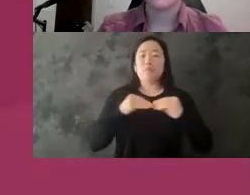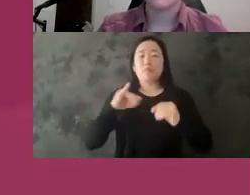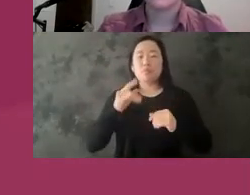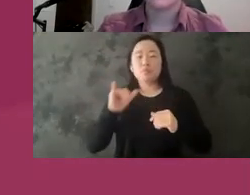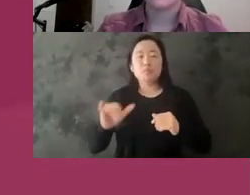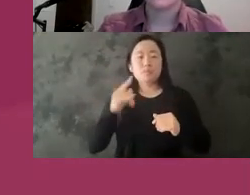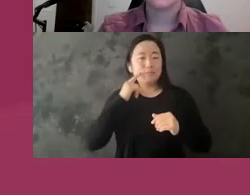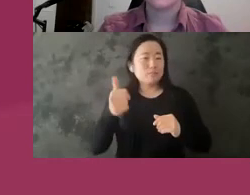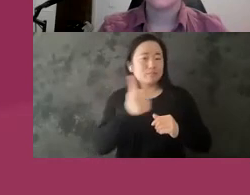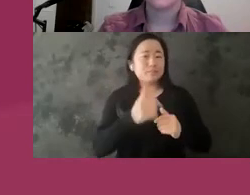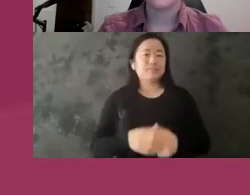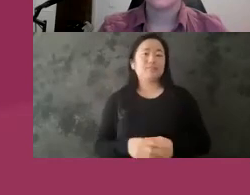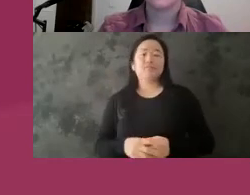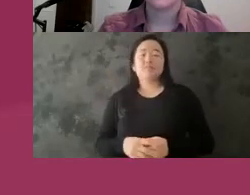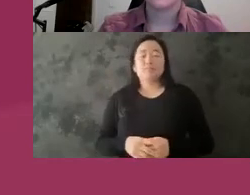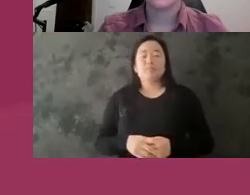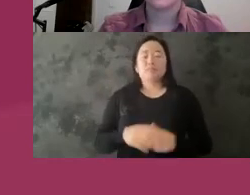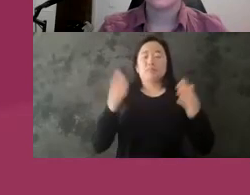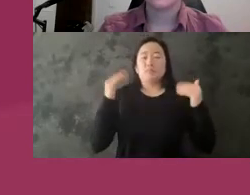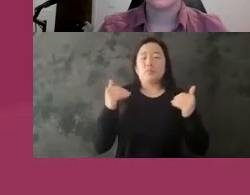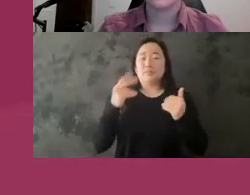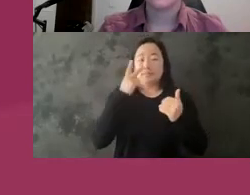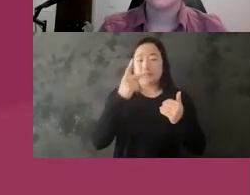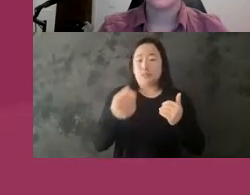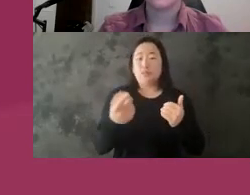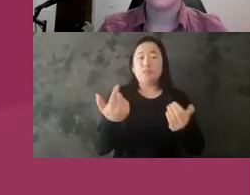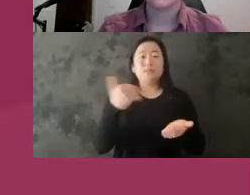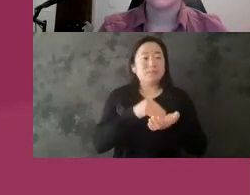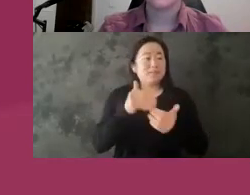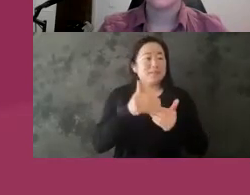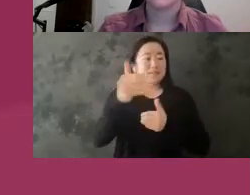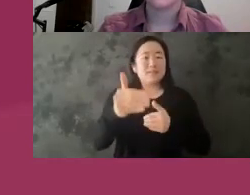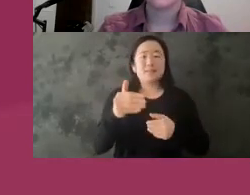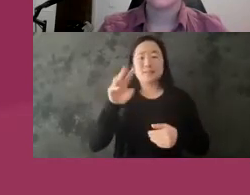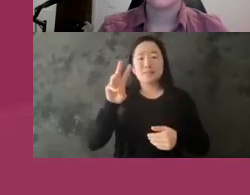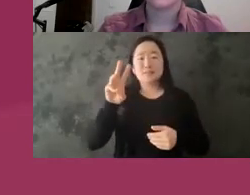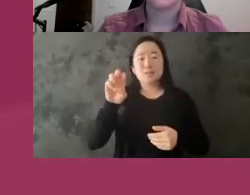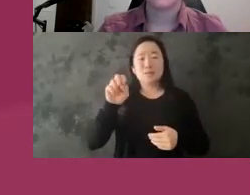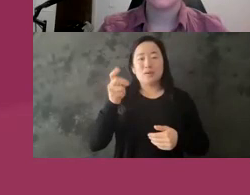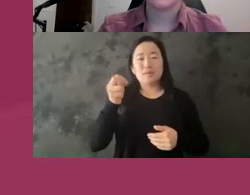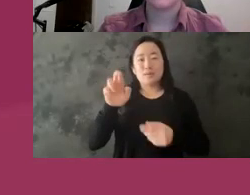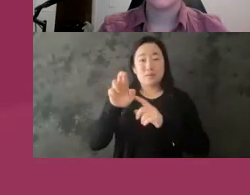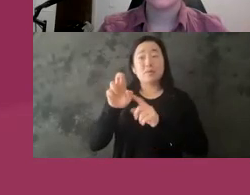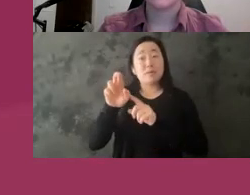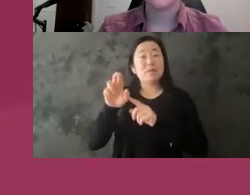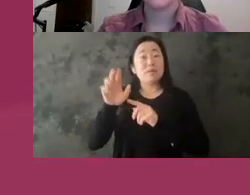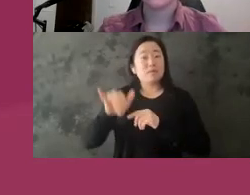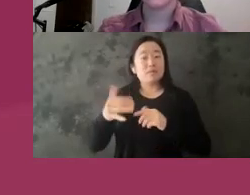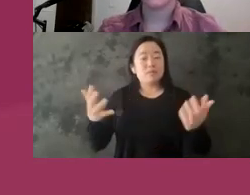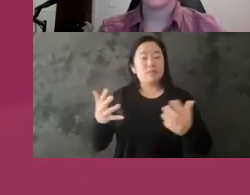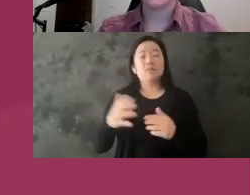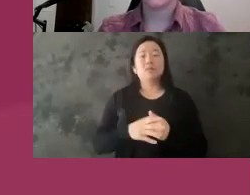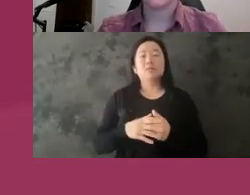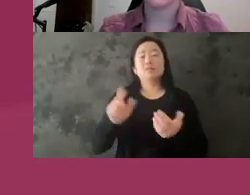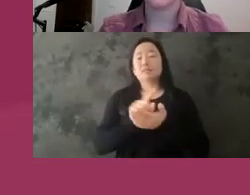in your life. And we hope to see you at a next webinar. Our next webinar coming up will be